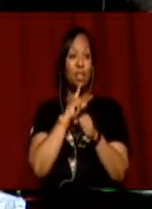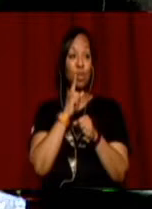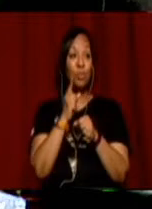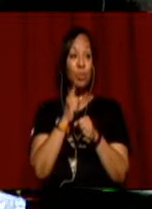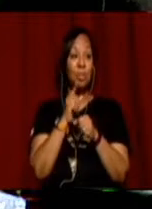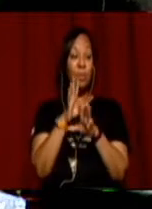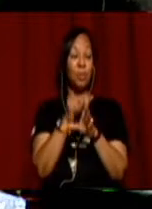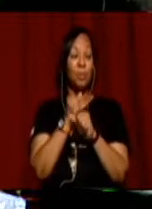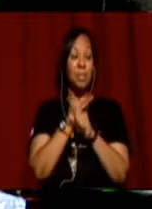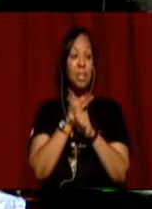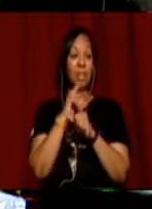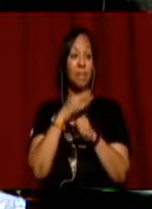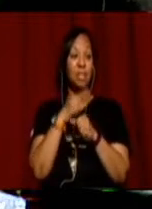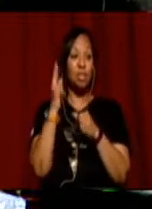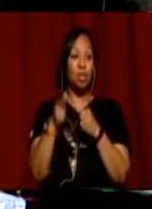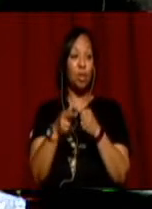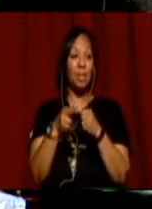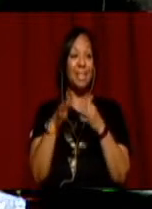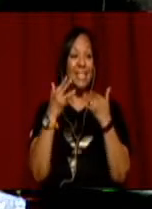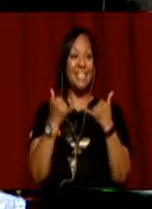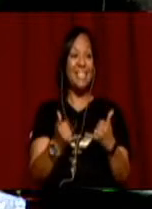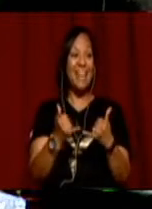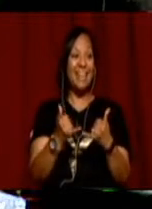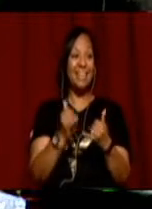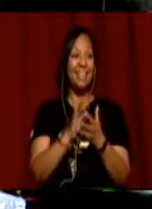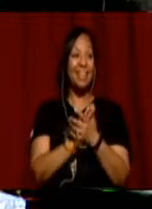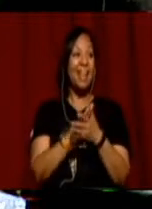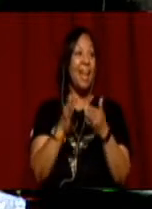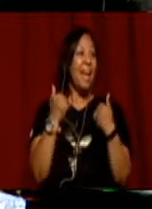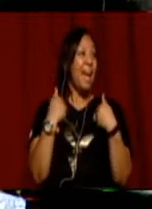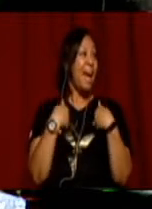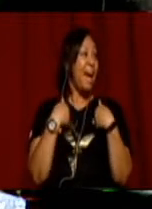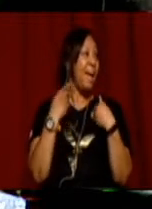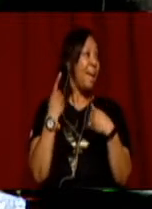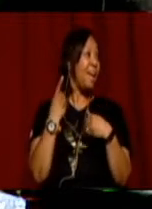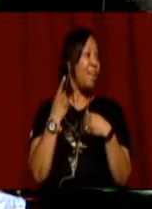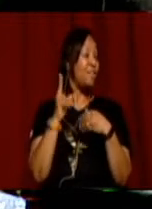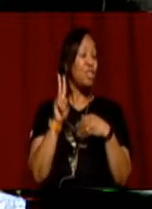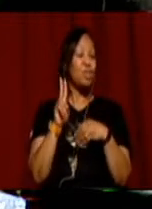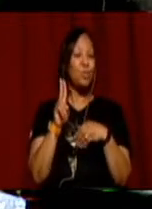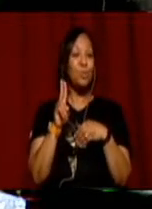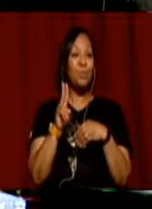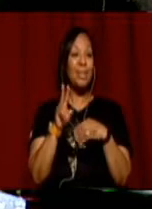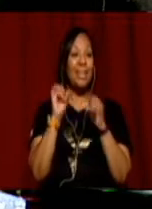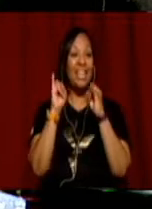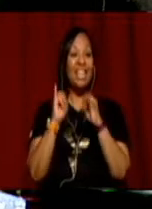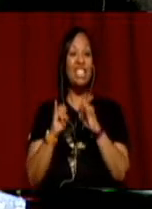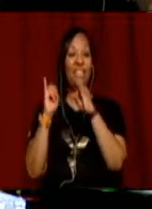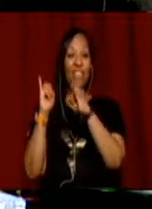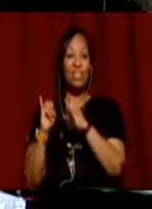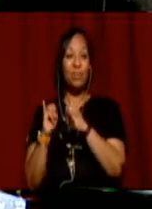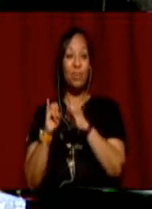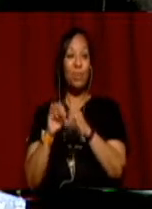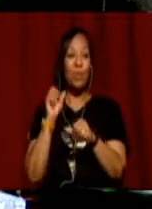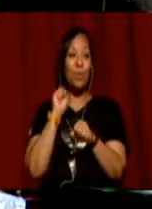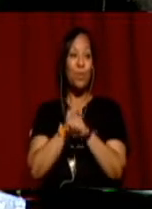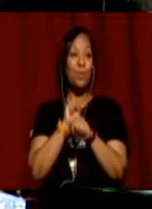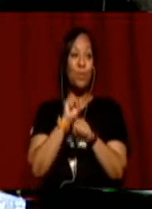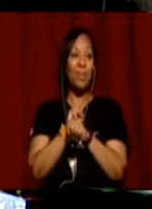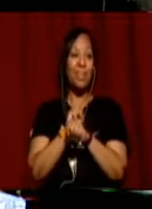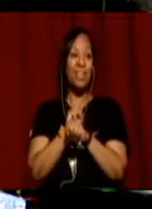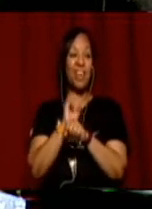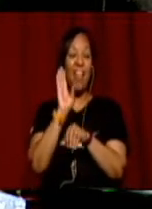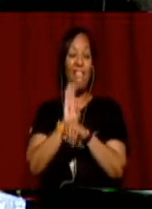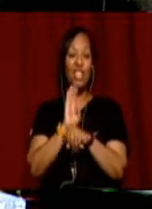the results in today. I have two individuals who work here at